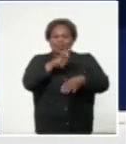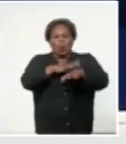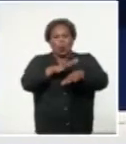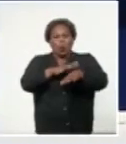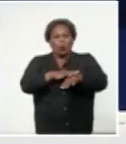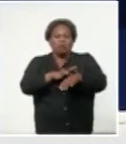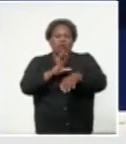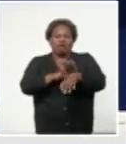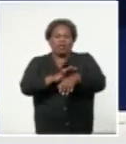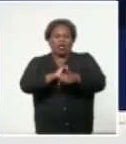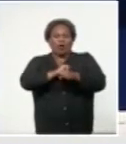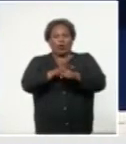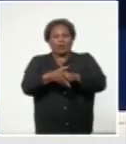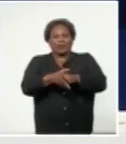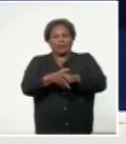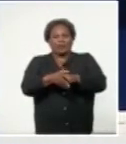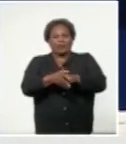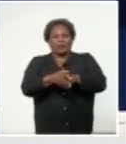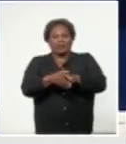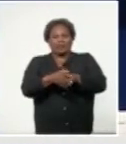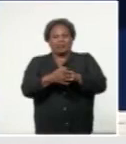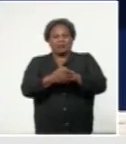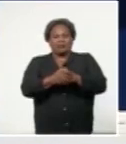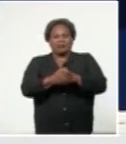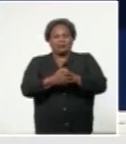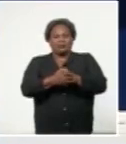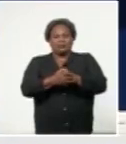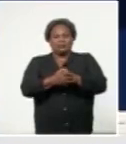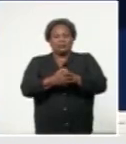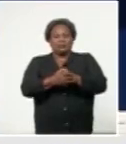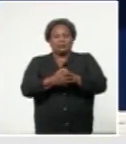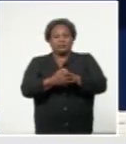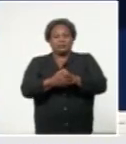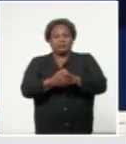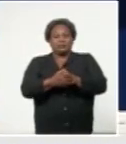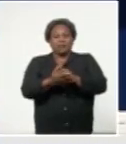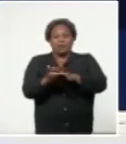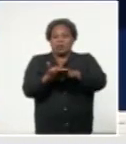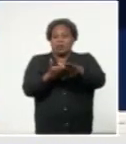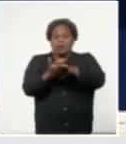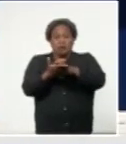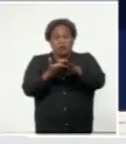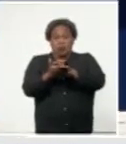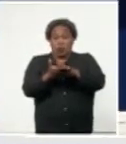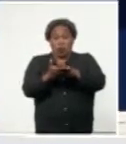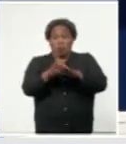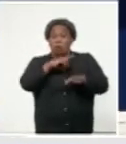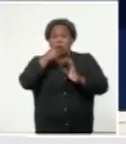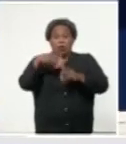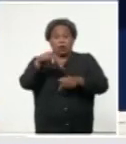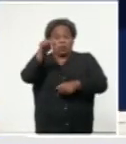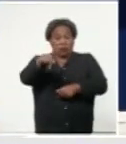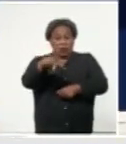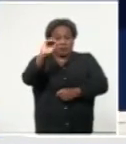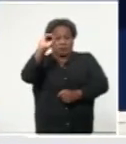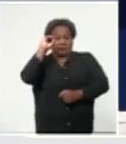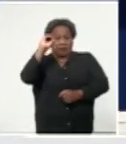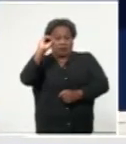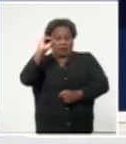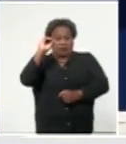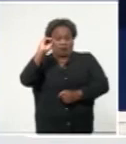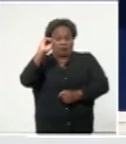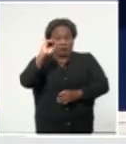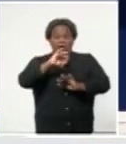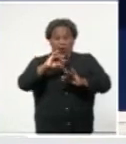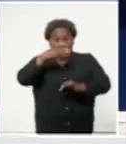3.67%, keeping its position based on the amount of confirmed